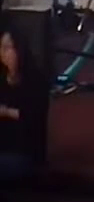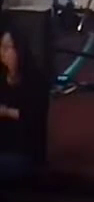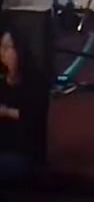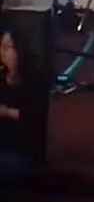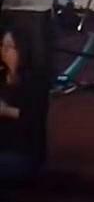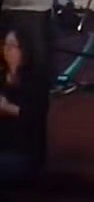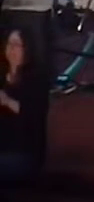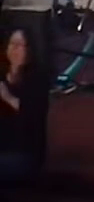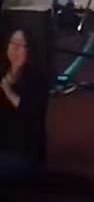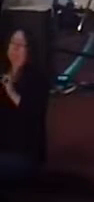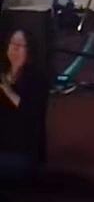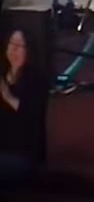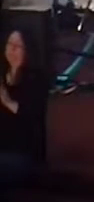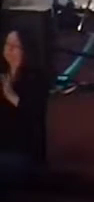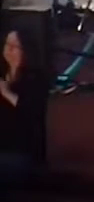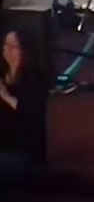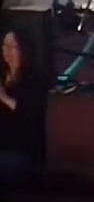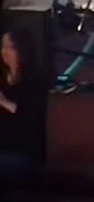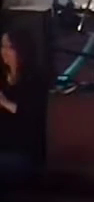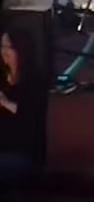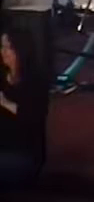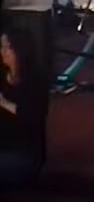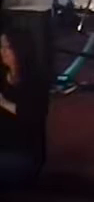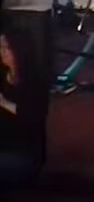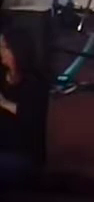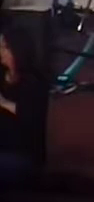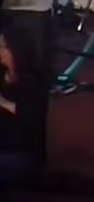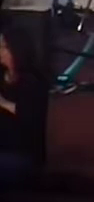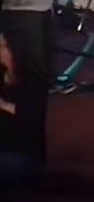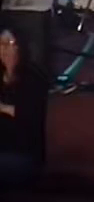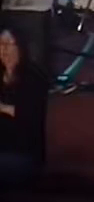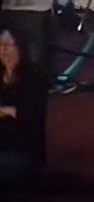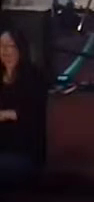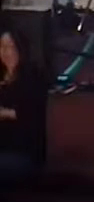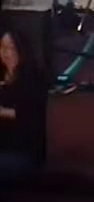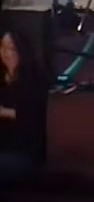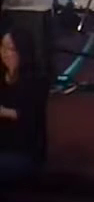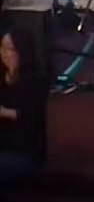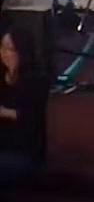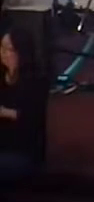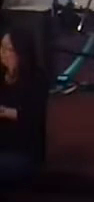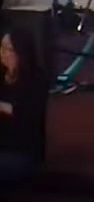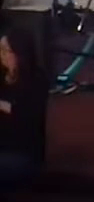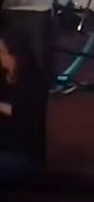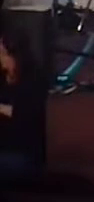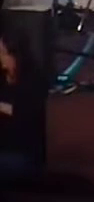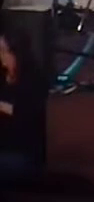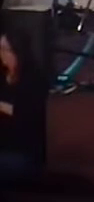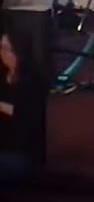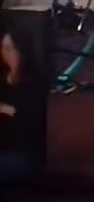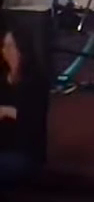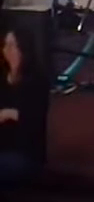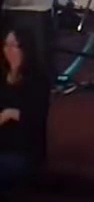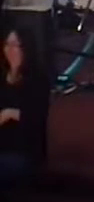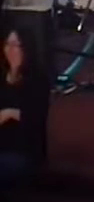lot of trouble. It was about 700 BC, and they were making decisions that were